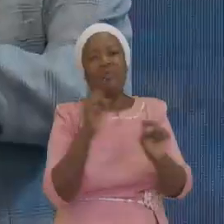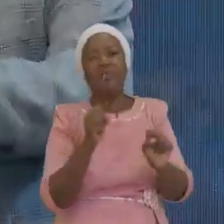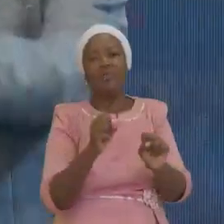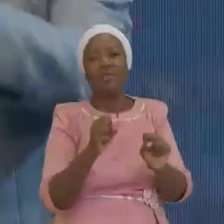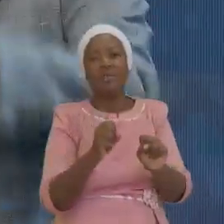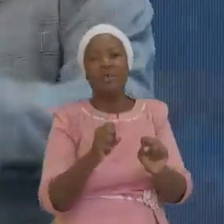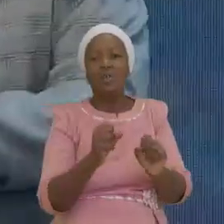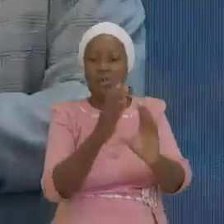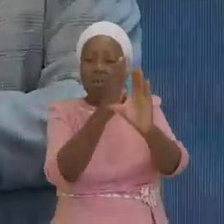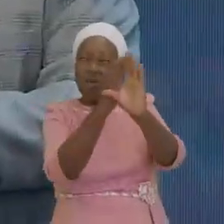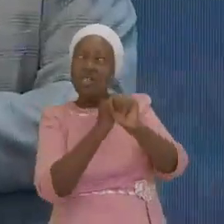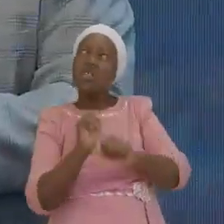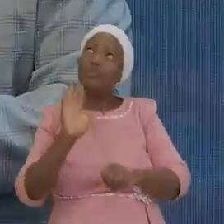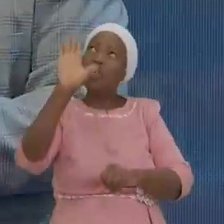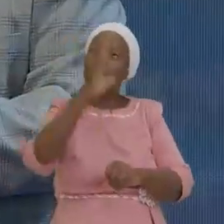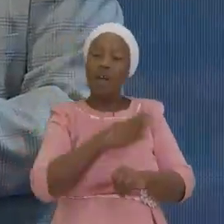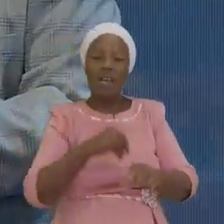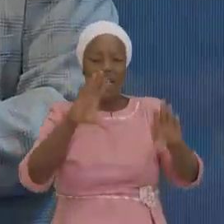Receive him. Accept him.